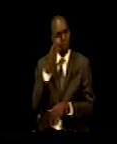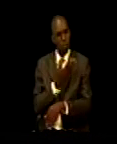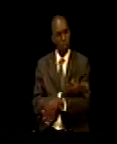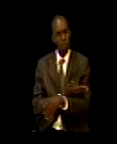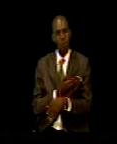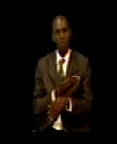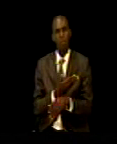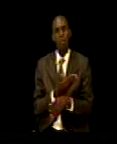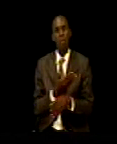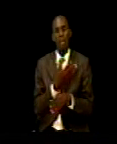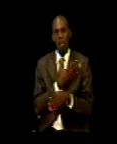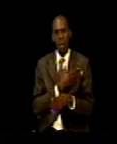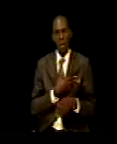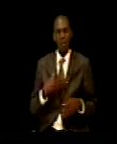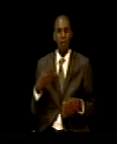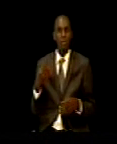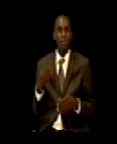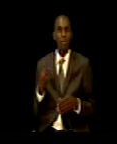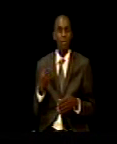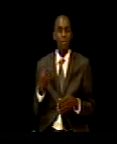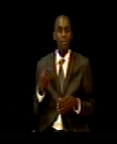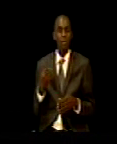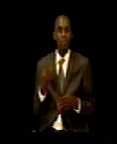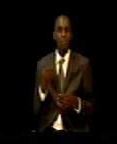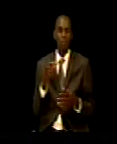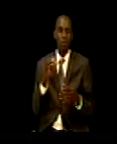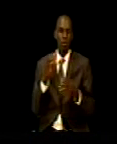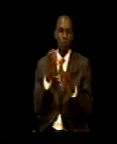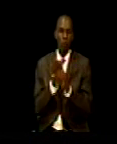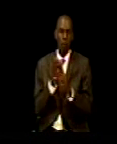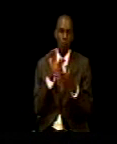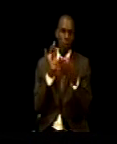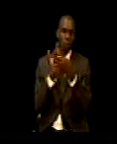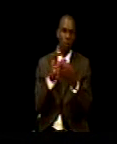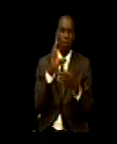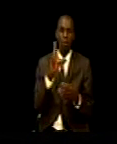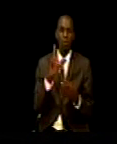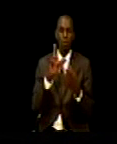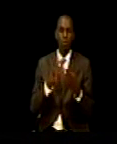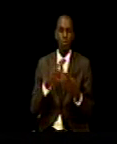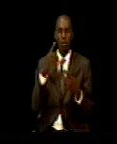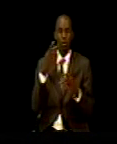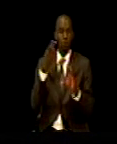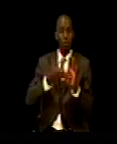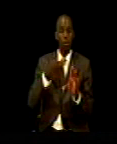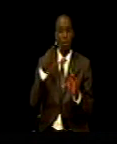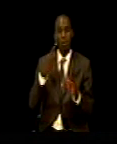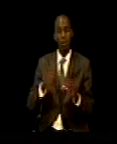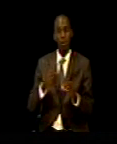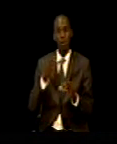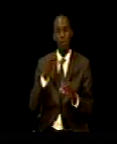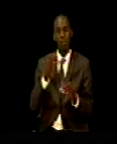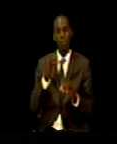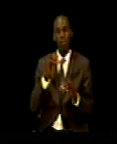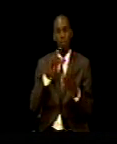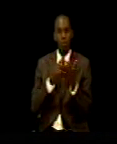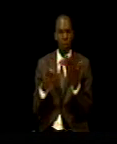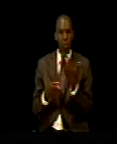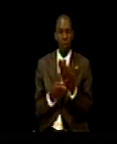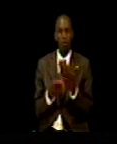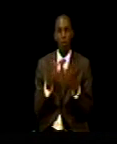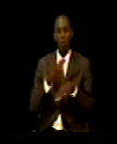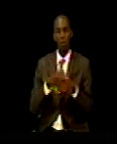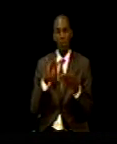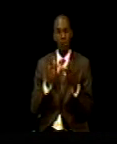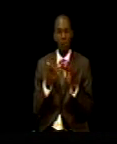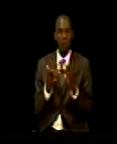Global Solution Crusade online. And after the GS preaching and prayer, about a few